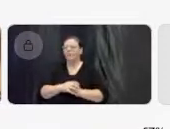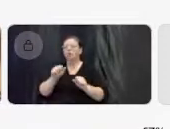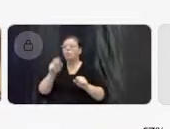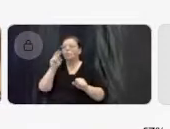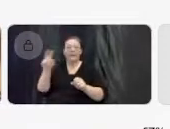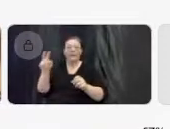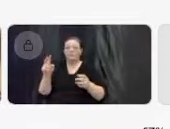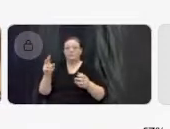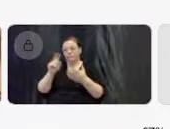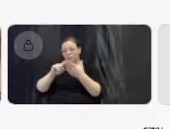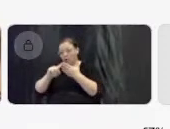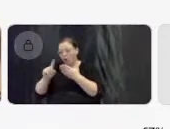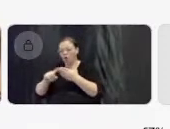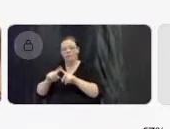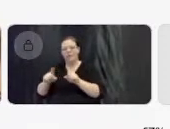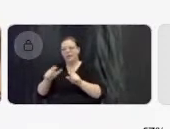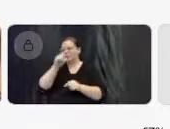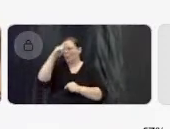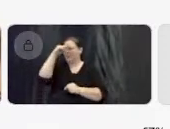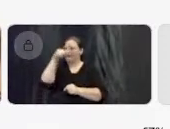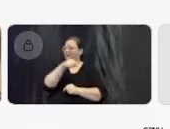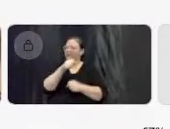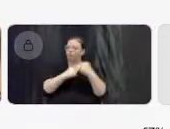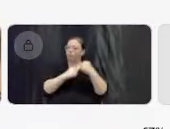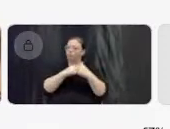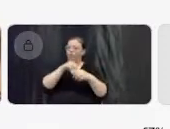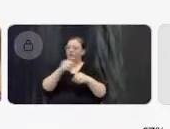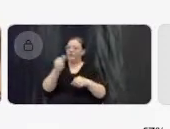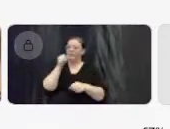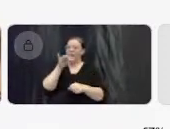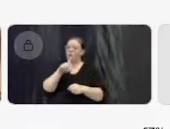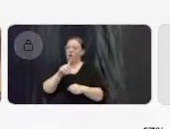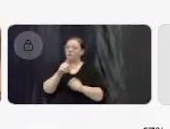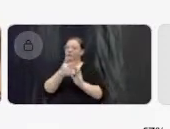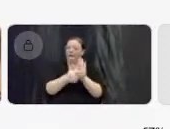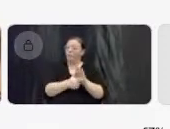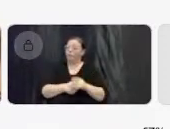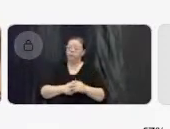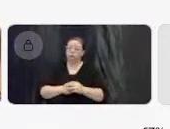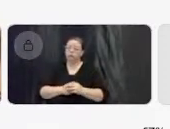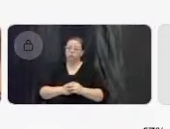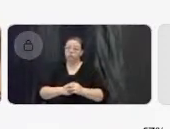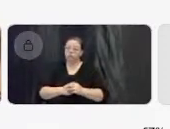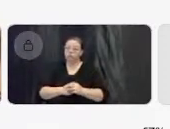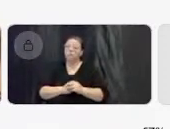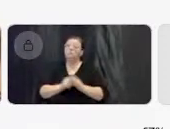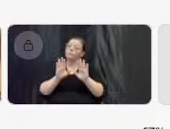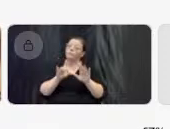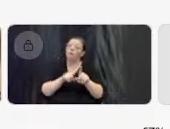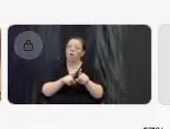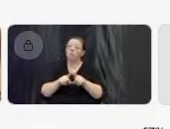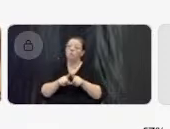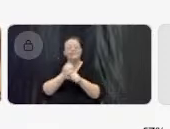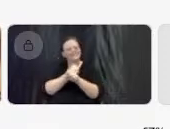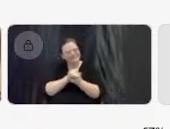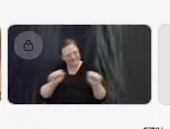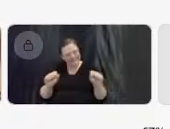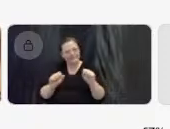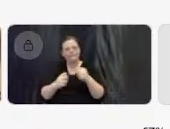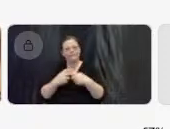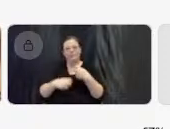into that, but I do not believe that this structure in her backyard is legal. It is also a safety